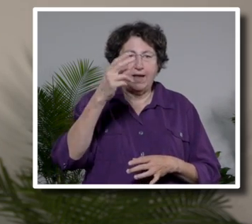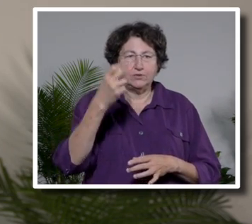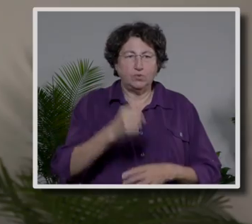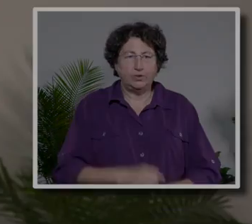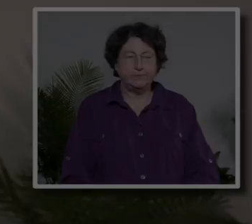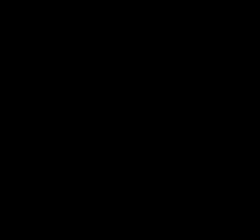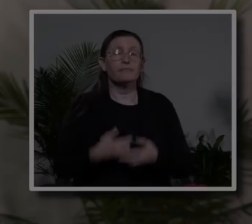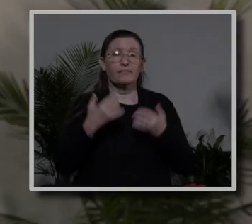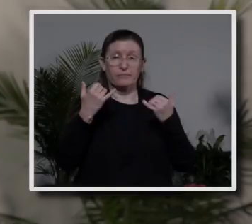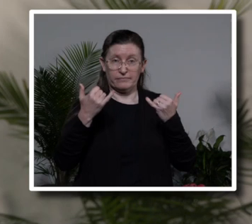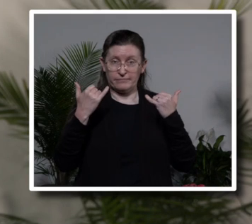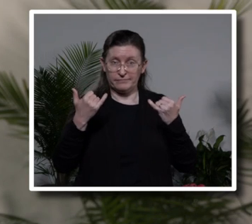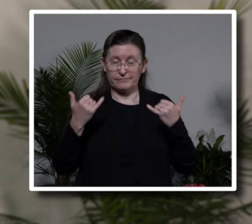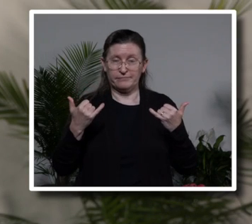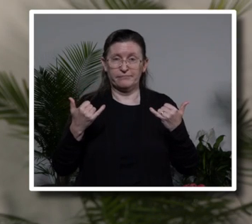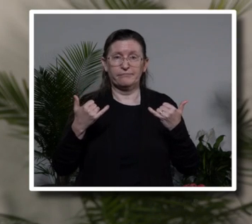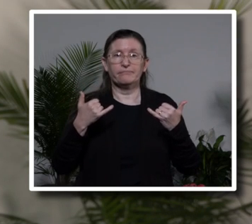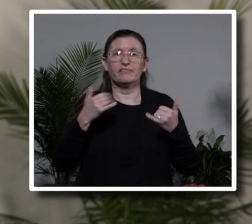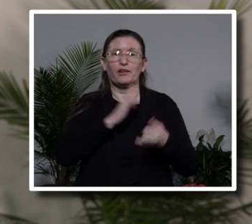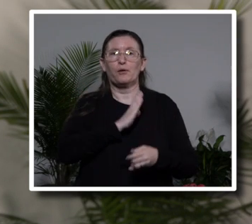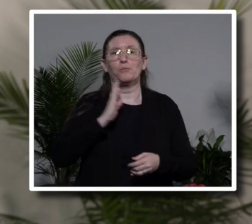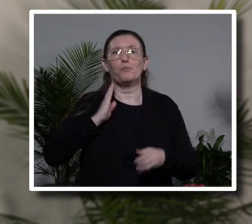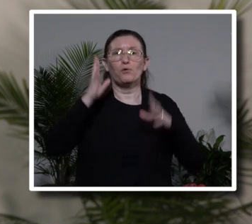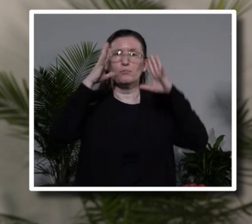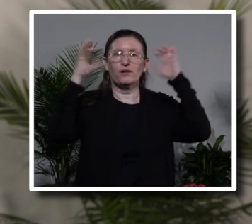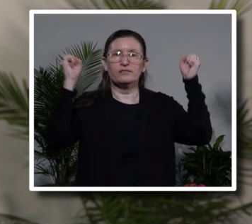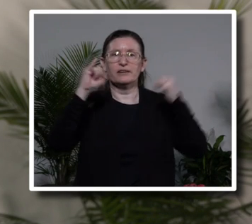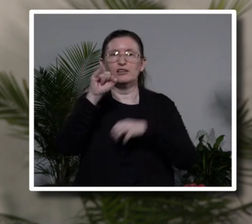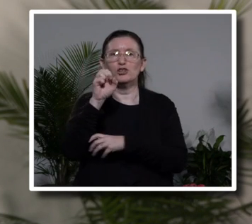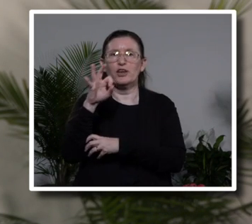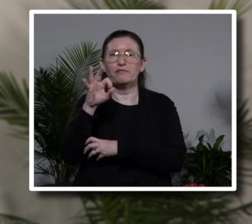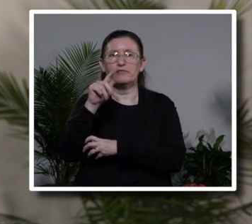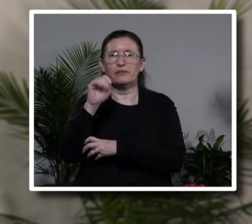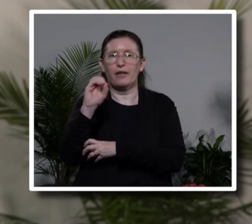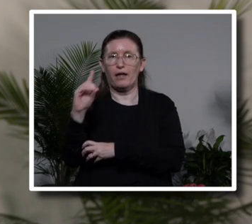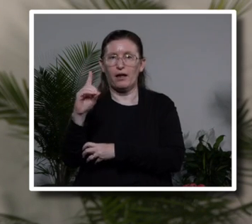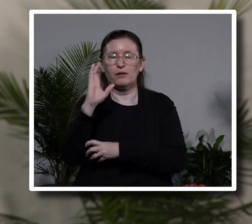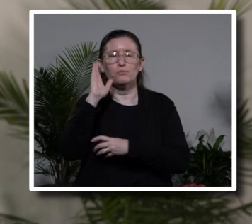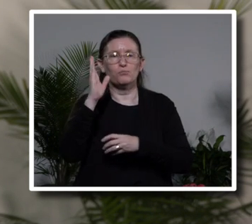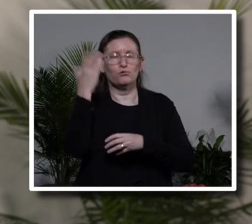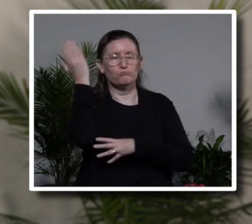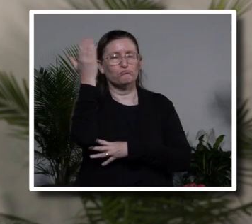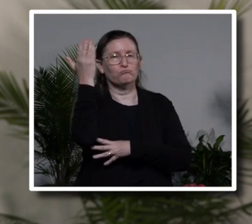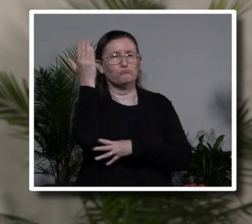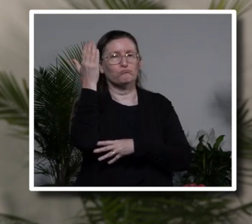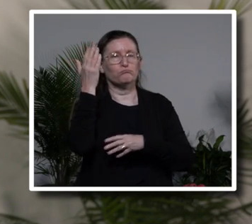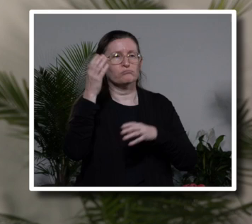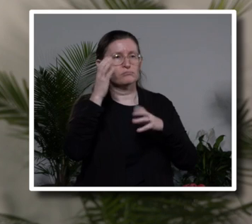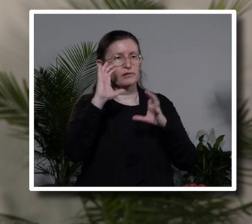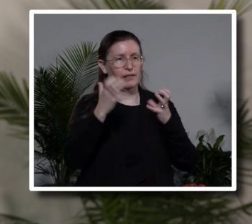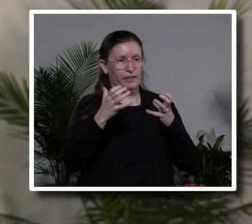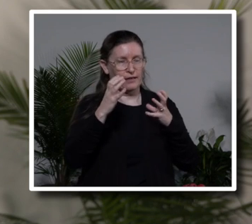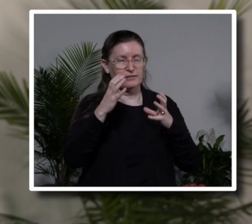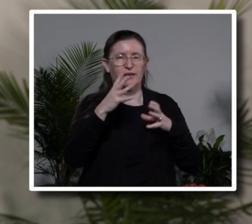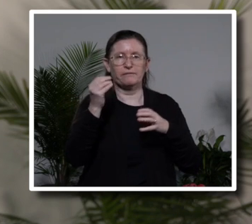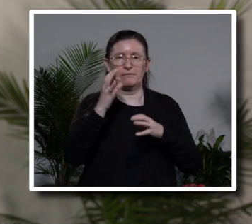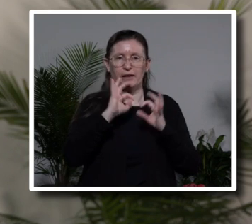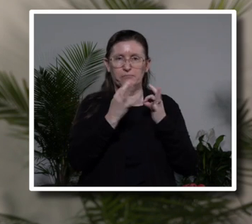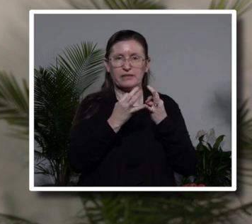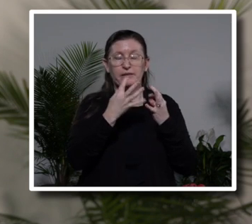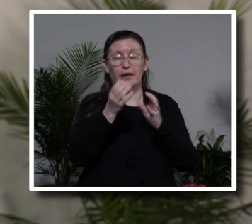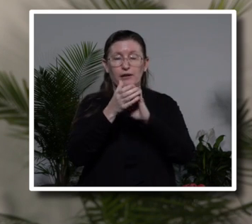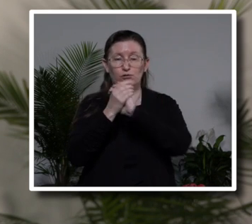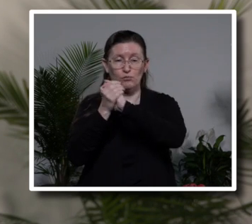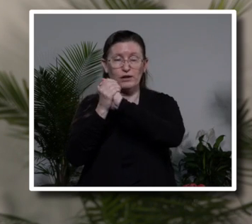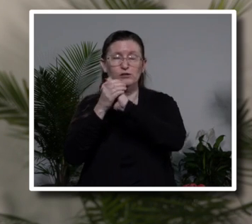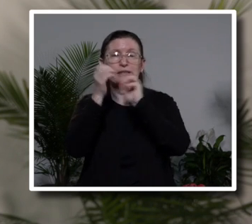School. At this time, our board president, Jeff Todd, will address the senior class and families, as well as congratulate